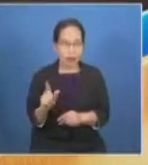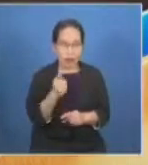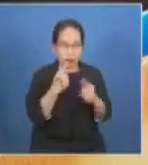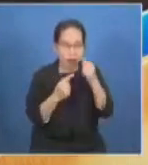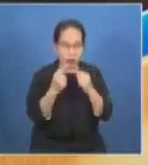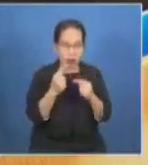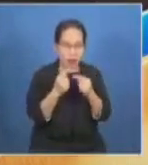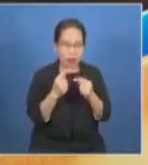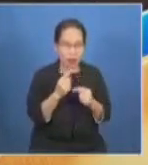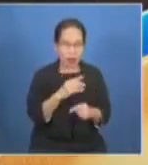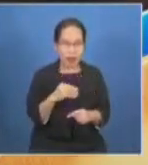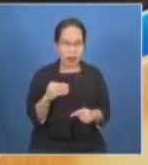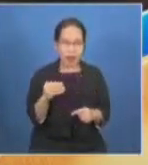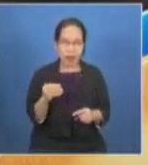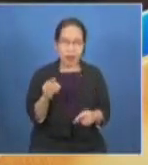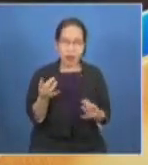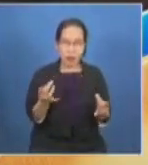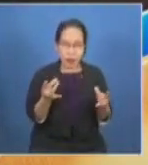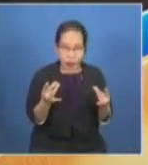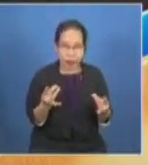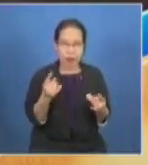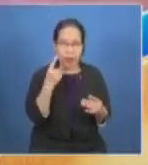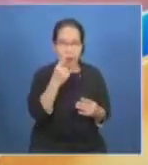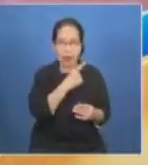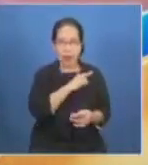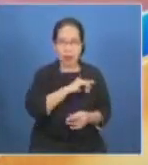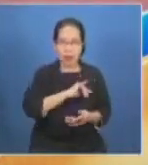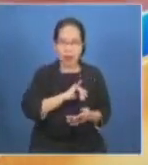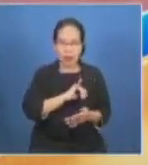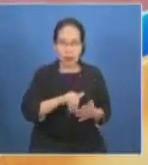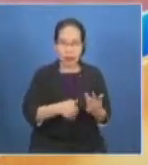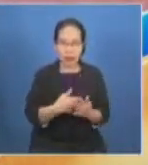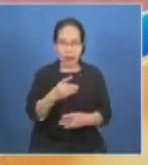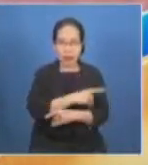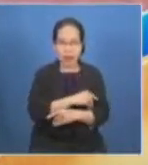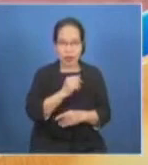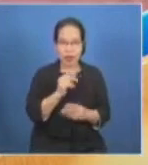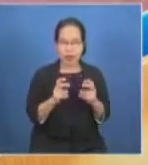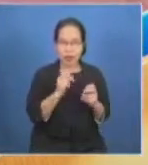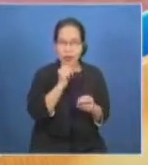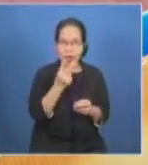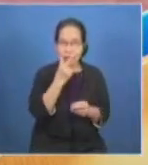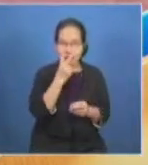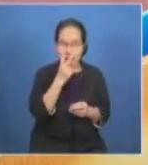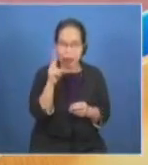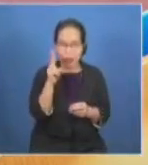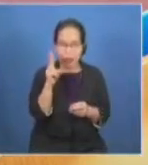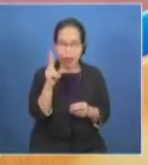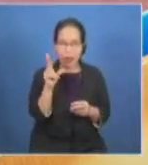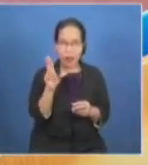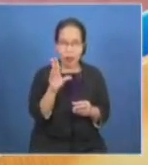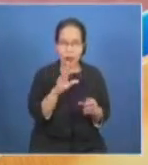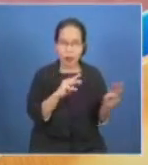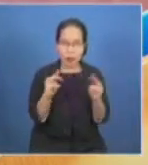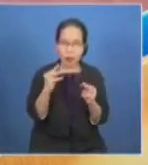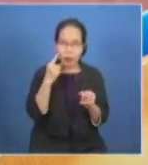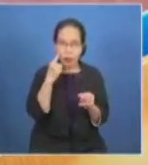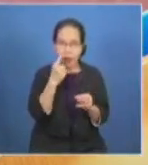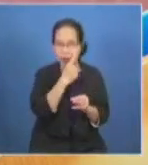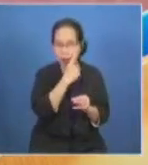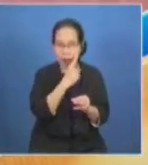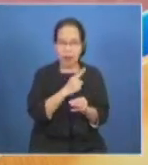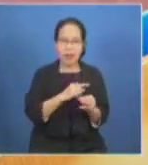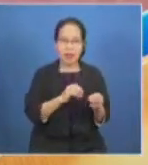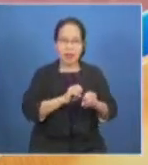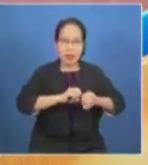are those that lubricate and nourish and protect your cornea and your eyes the whole day. Even if you do not